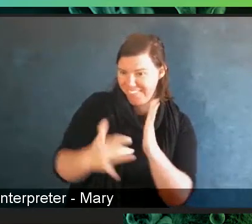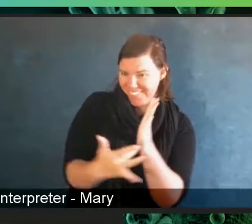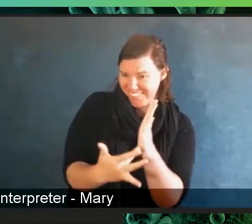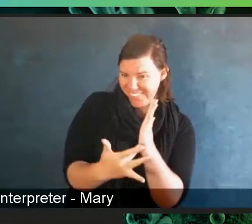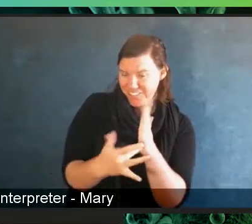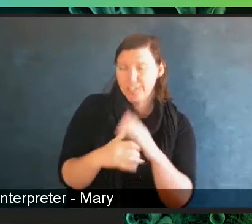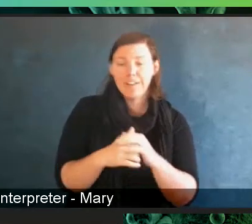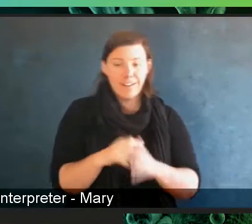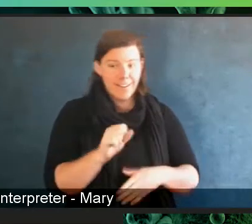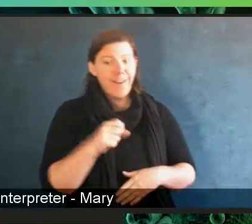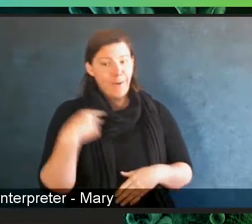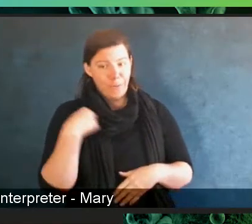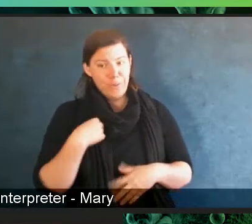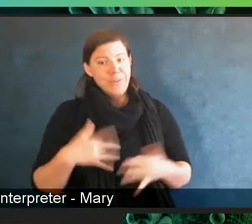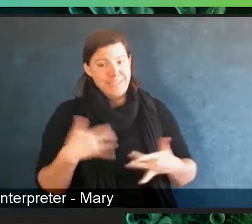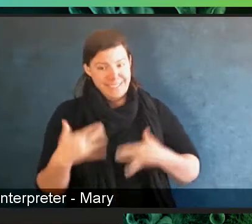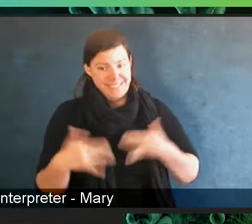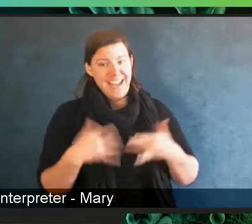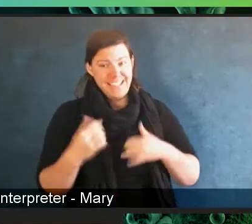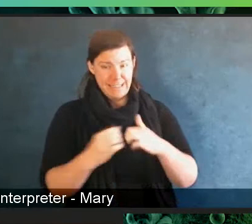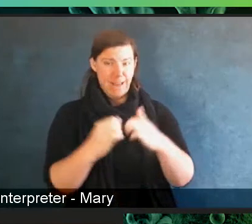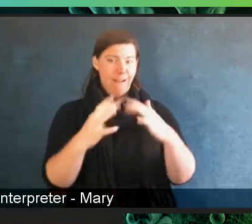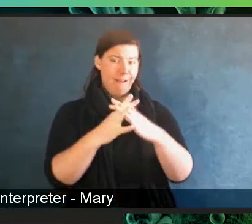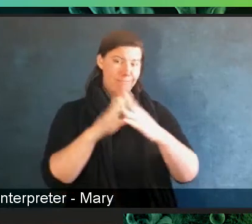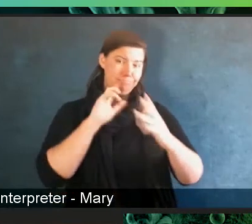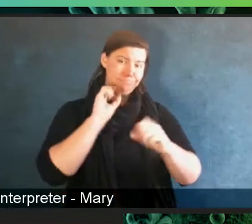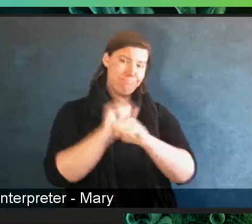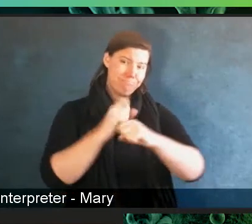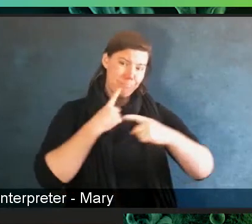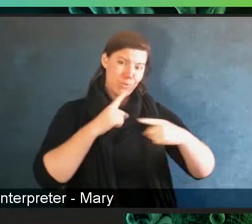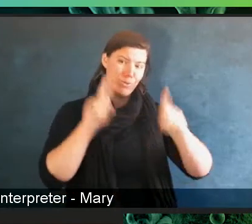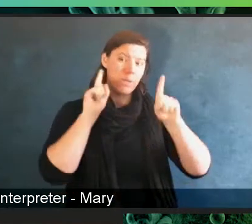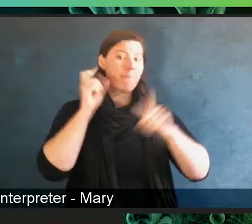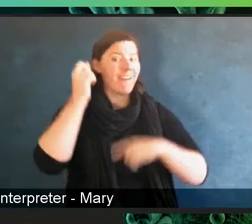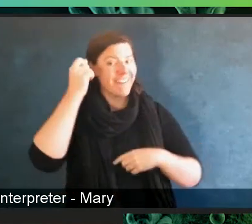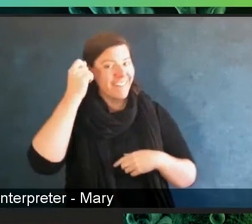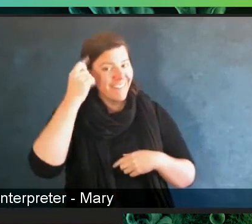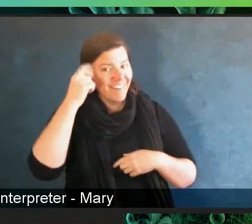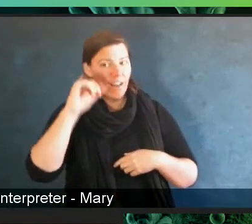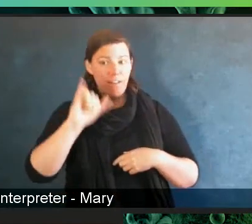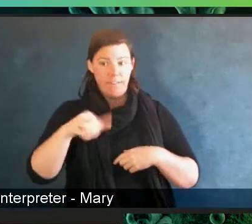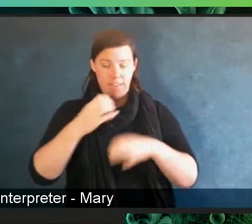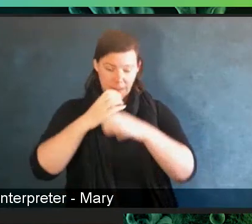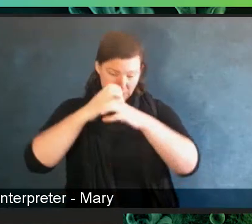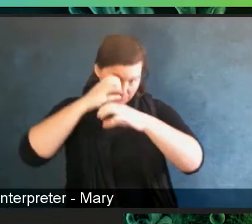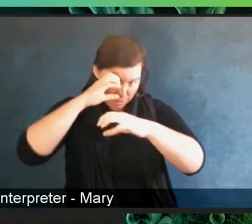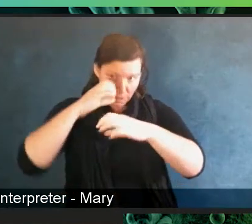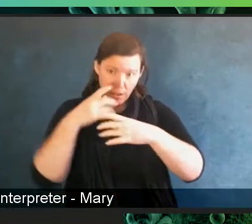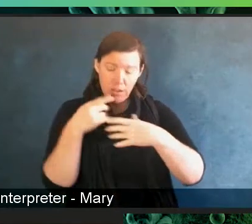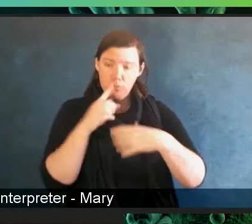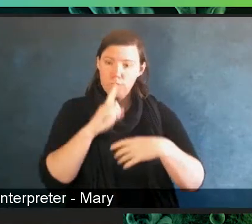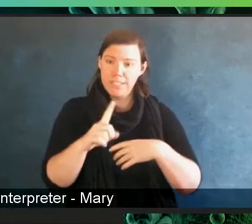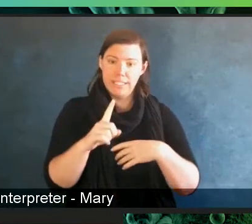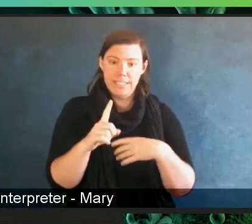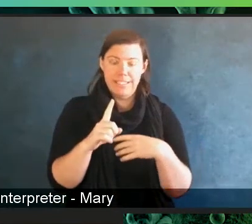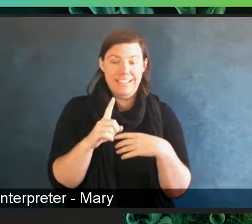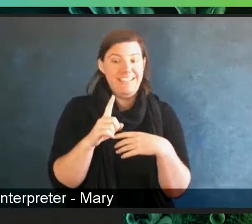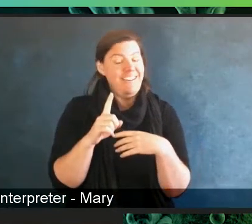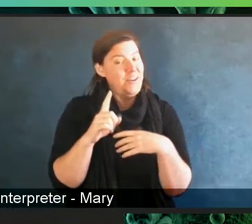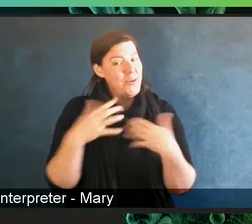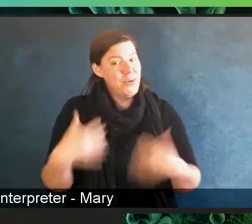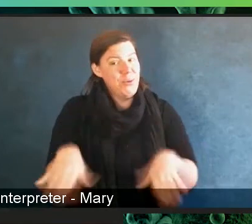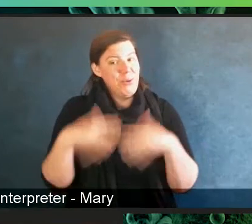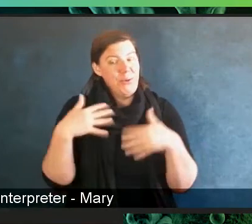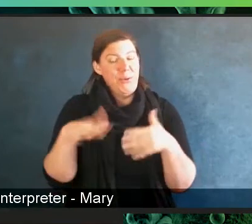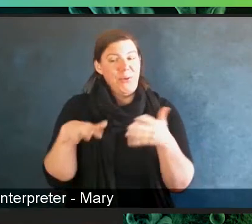these microscopes are, they're really finicky machines. So we had to renovate the rooms, just the rooms, to put them in.